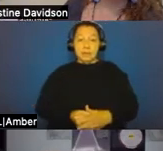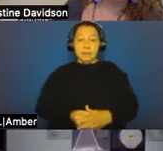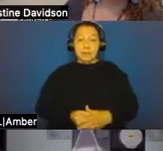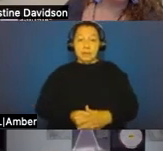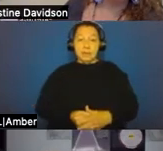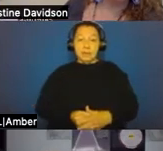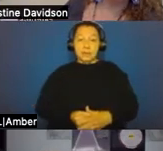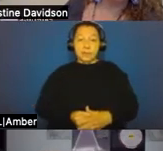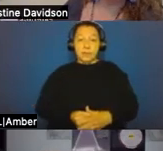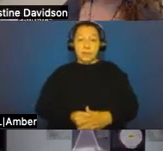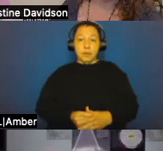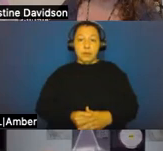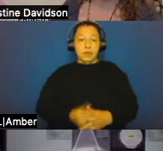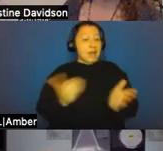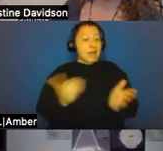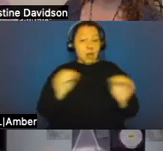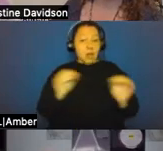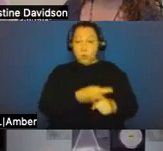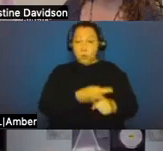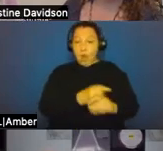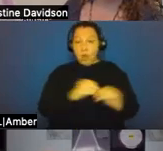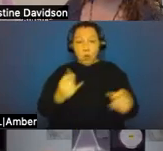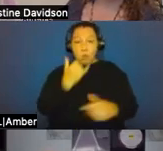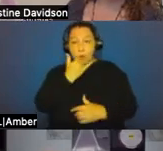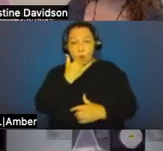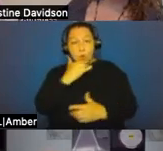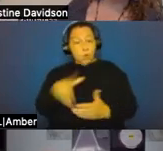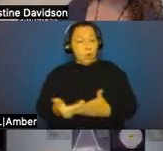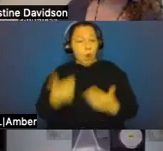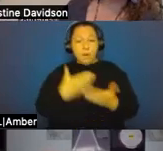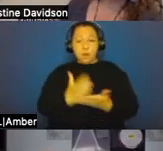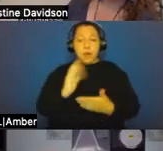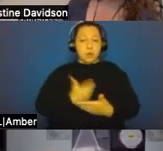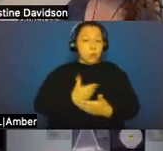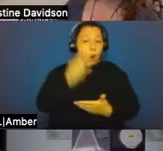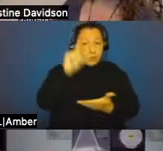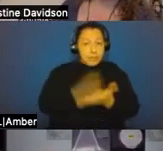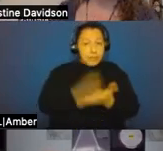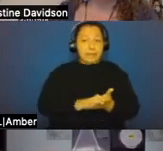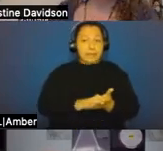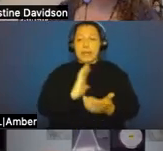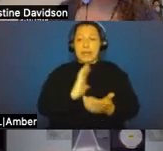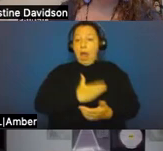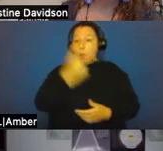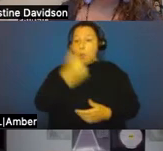So there's no right or wrong here. We're all entitled to our beliefs on and thoughts on things.